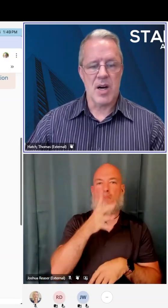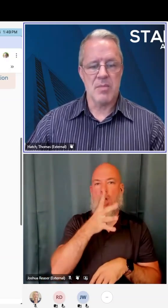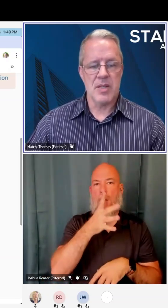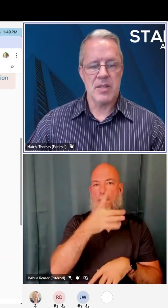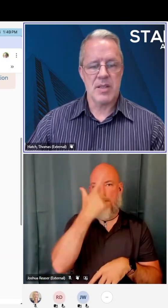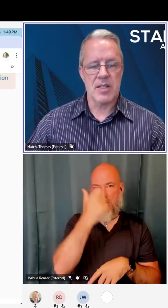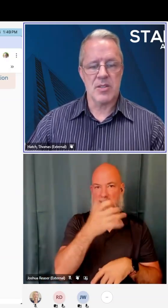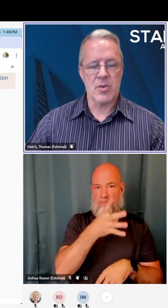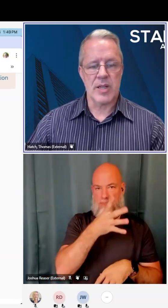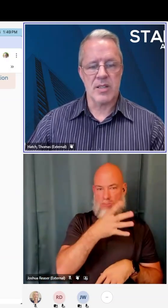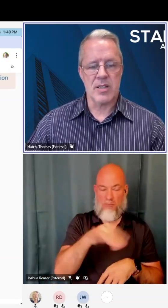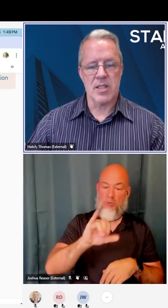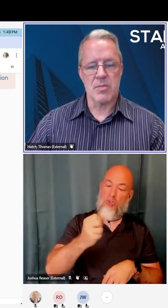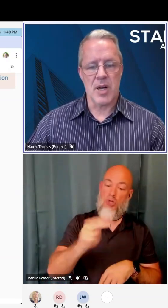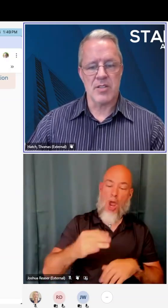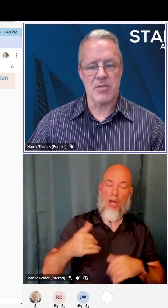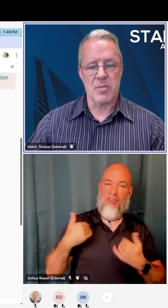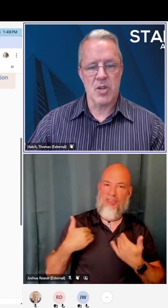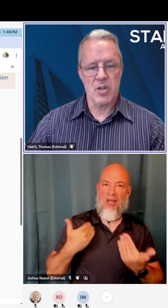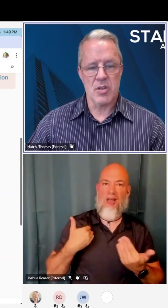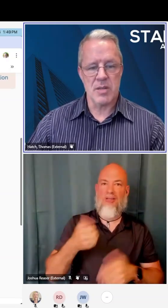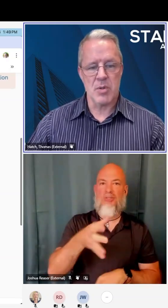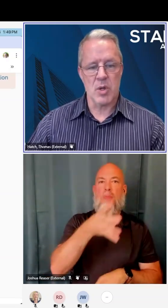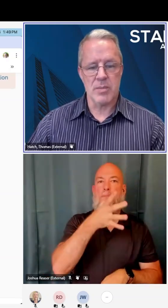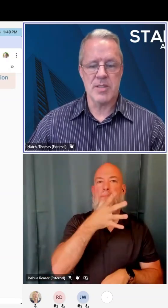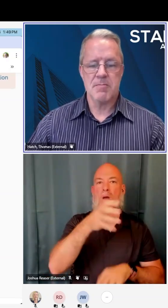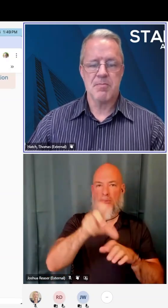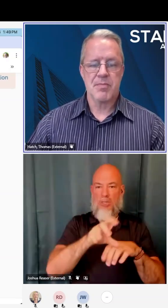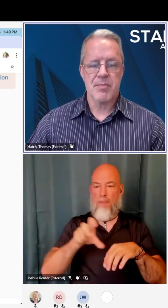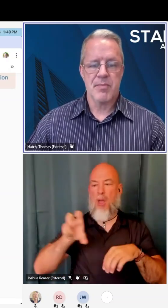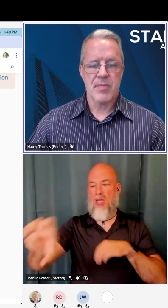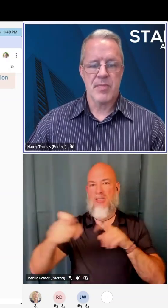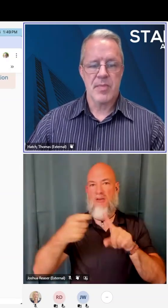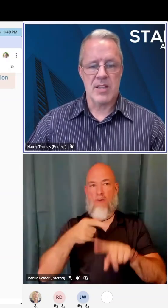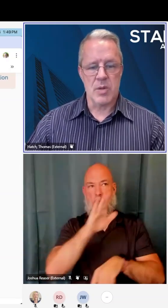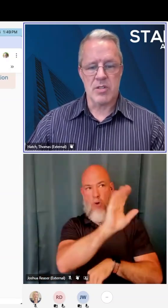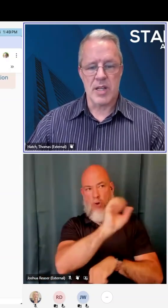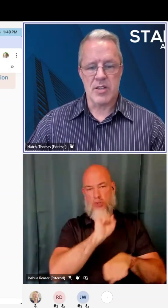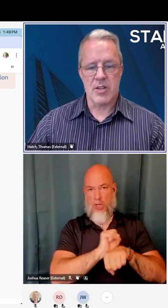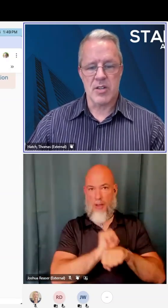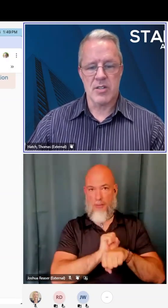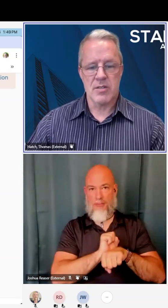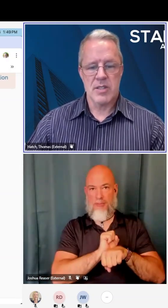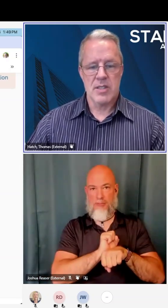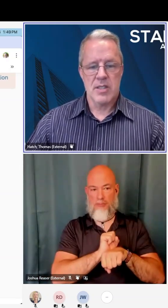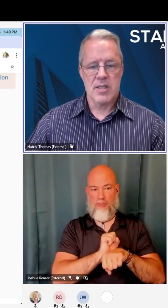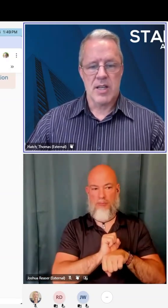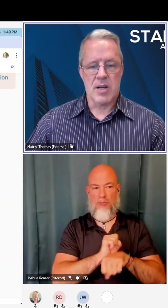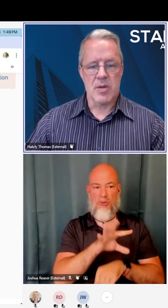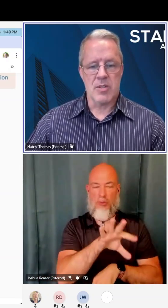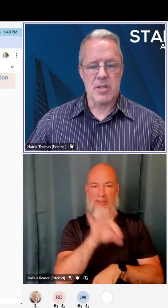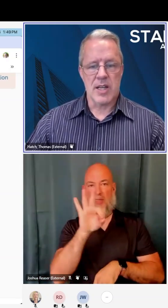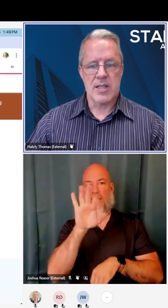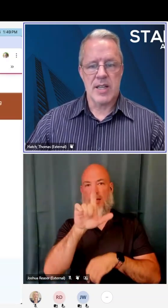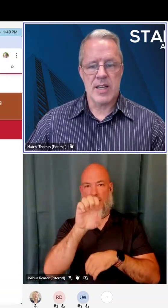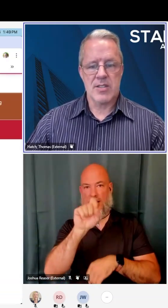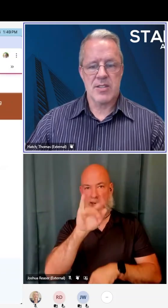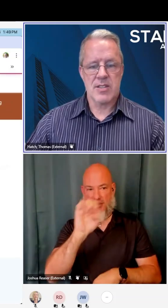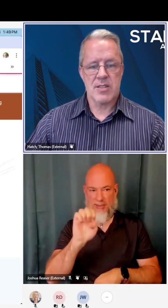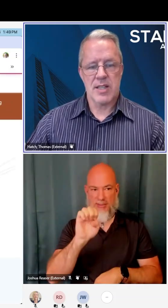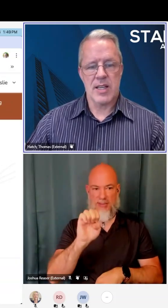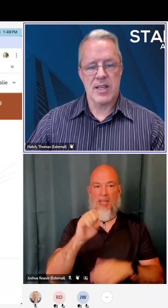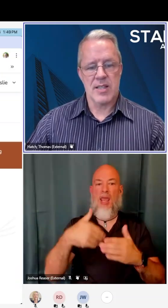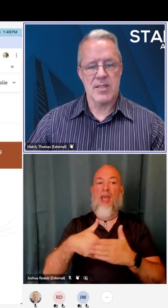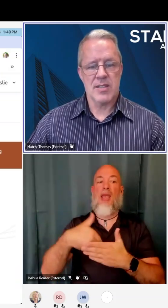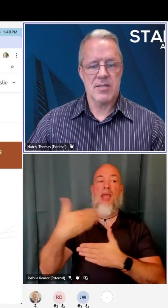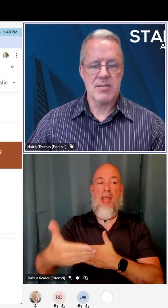to have mom directly deposit from her employment. And so we would select her, and we would select